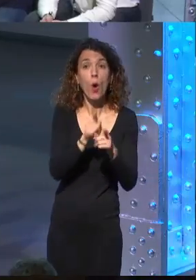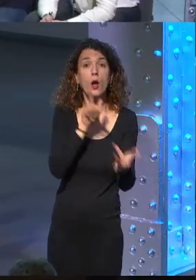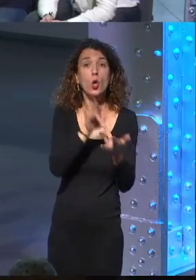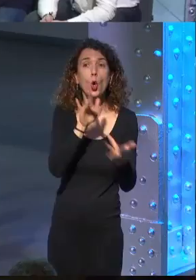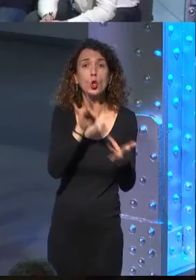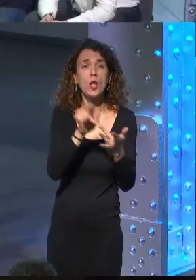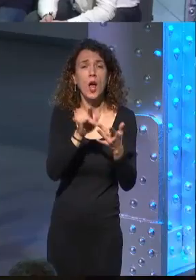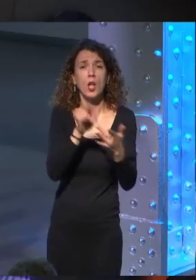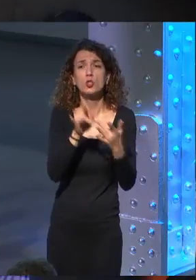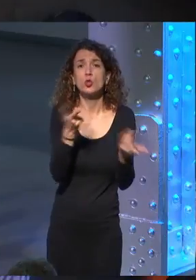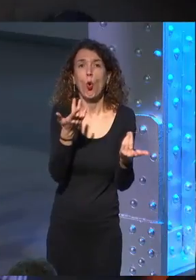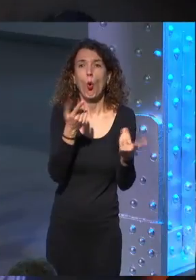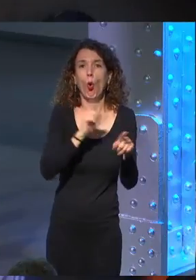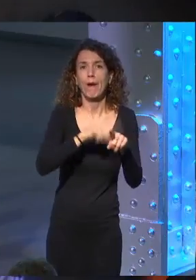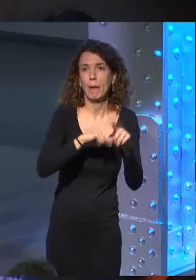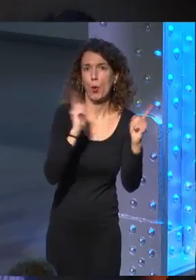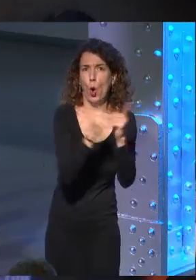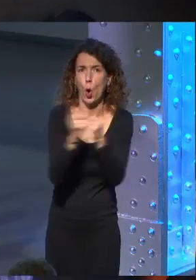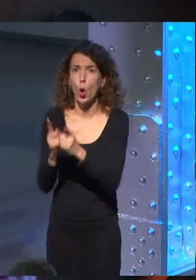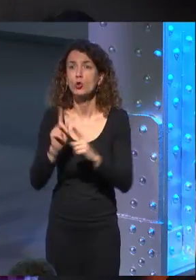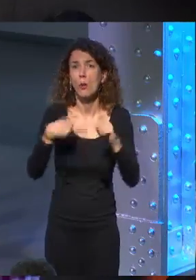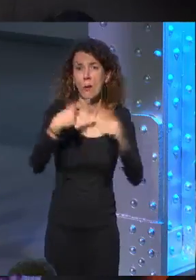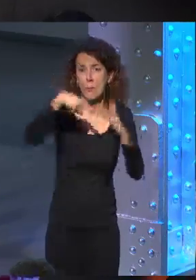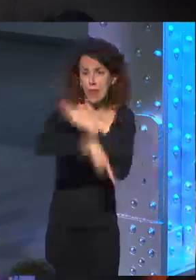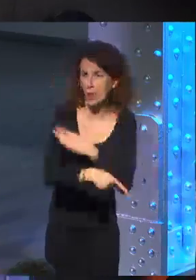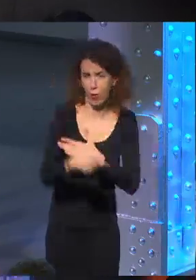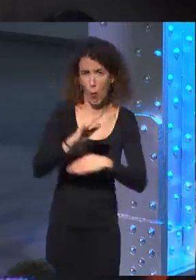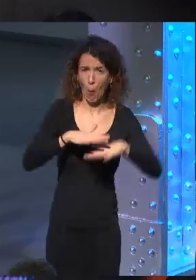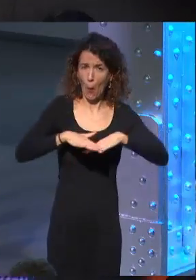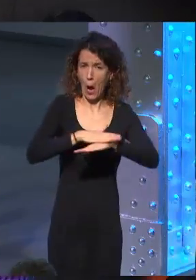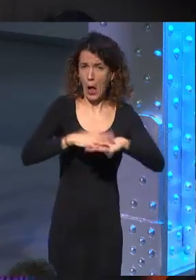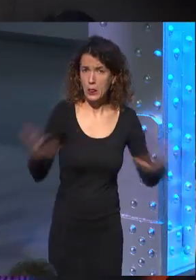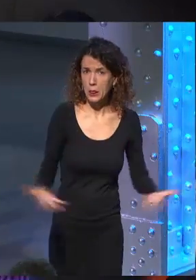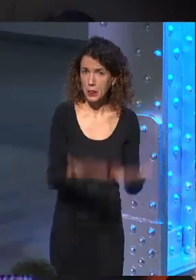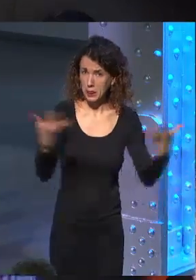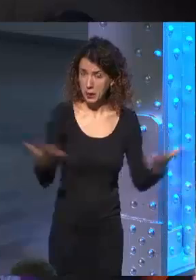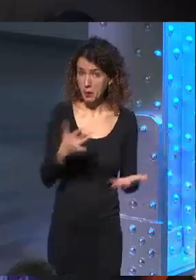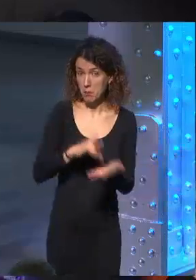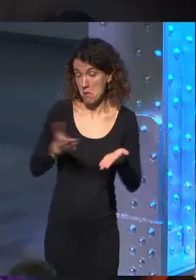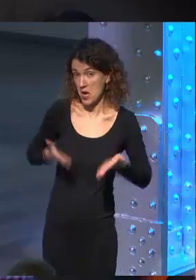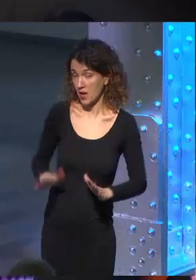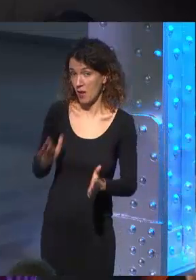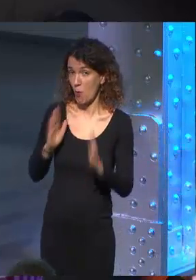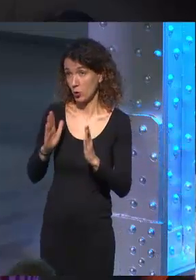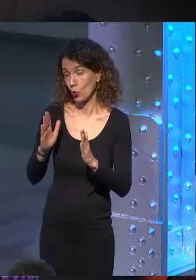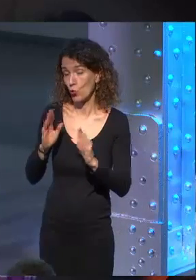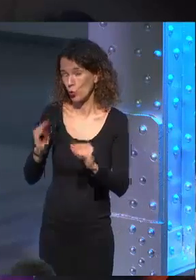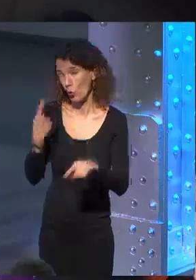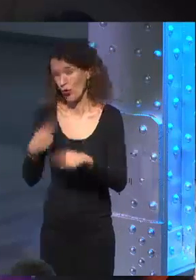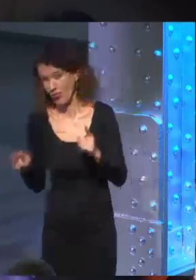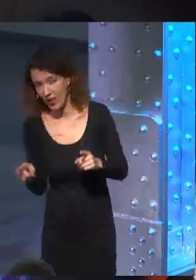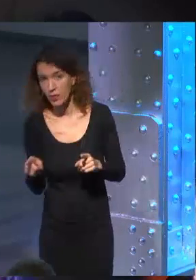in my daughter, in how long relationships last and how deep they get, so to speak.